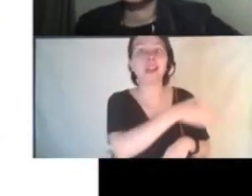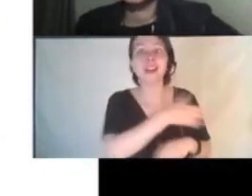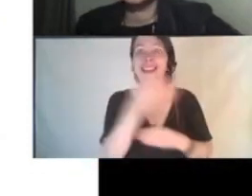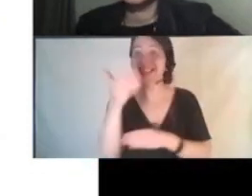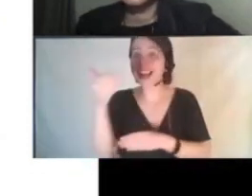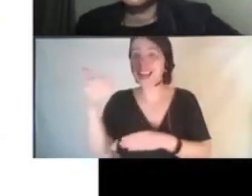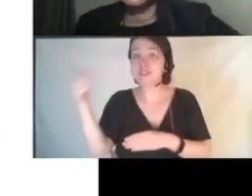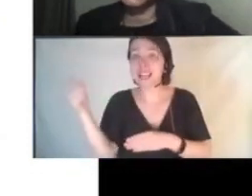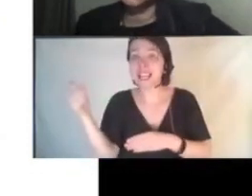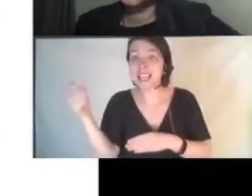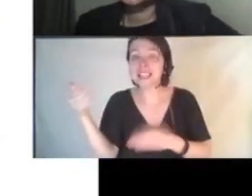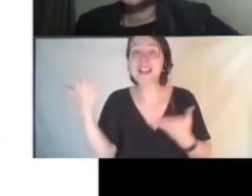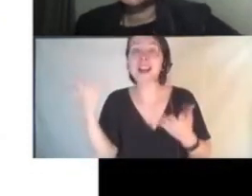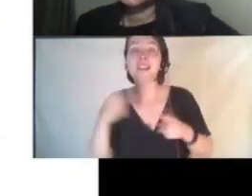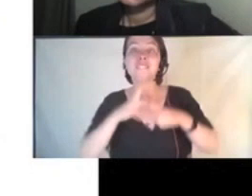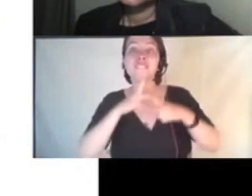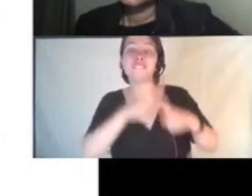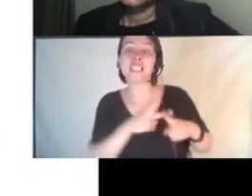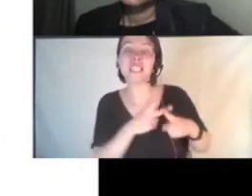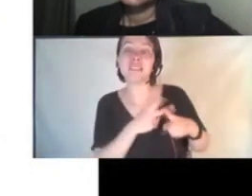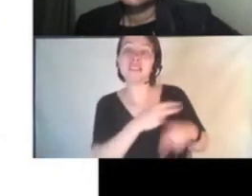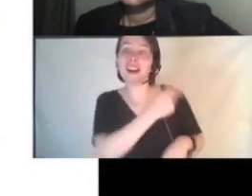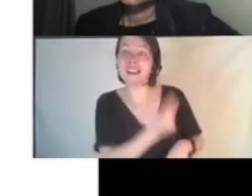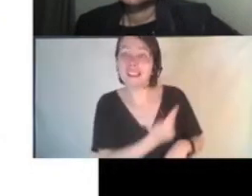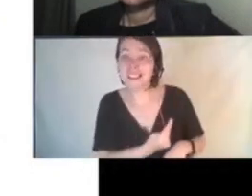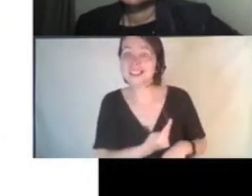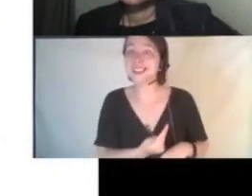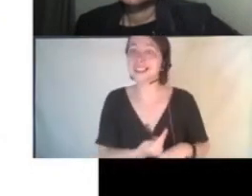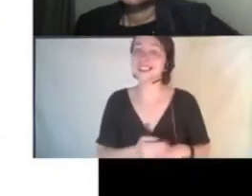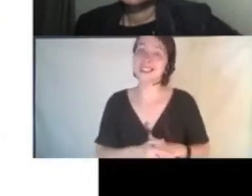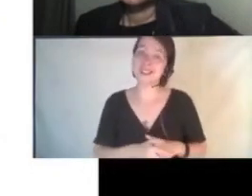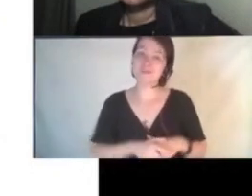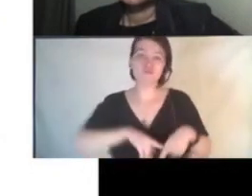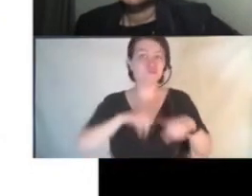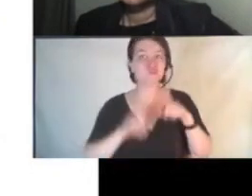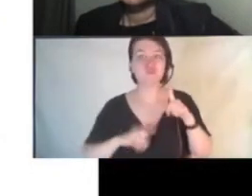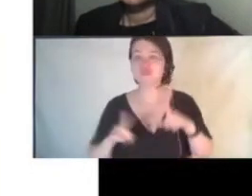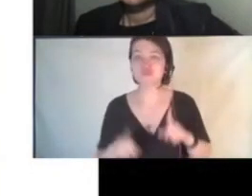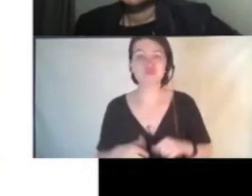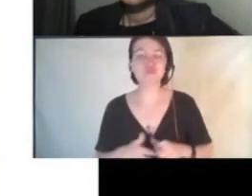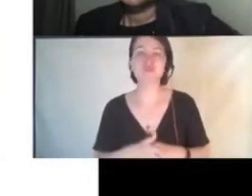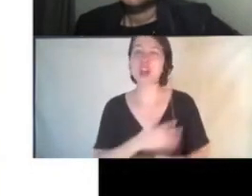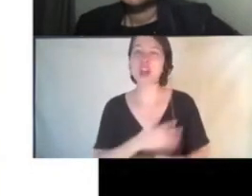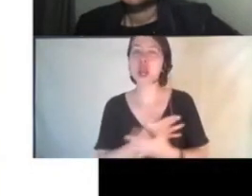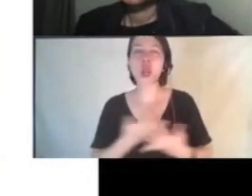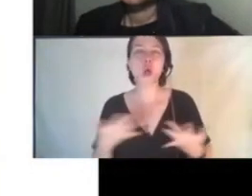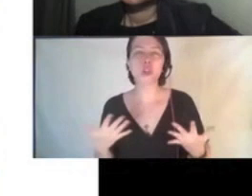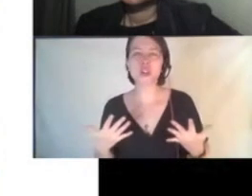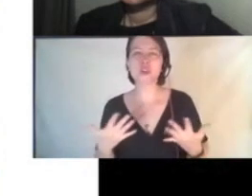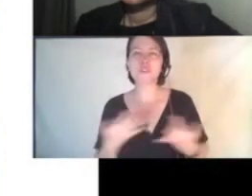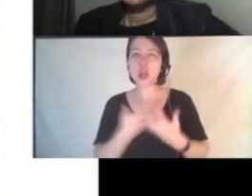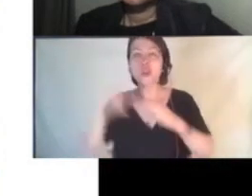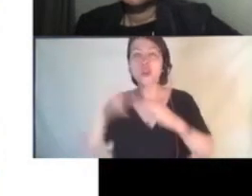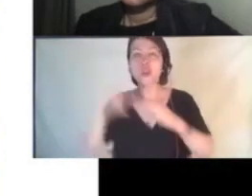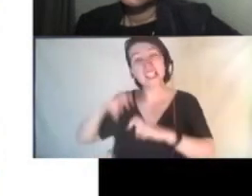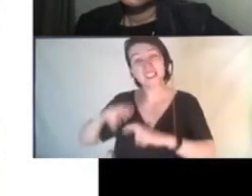So you did lots of research. Artists, galleries, and just do lots of research in a